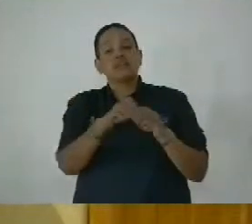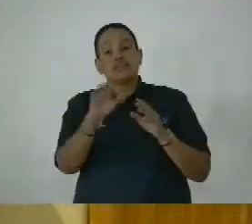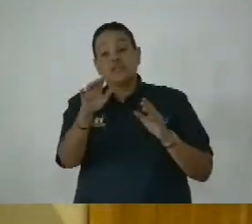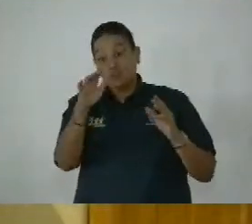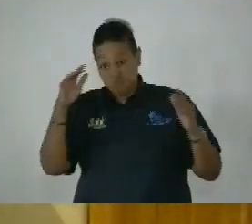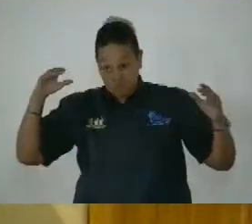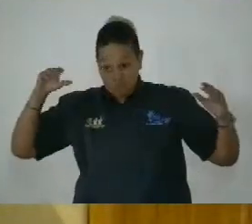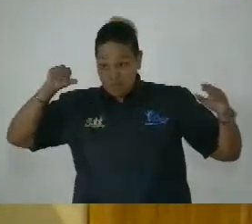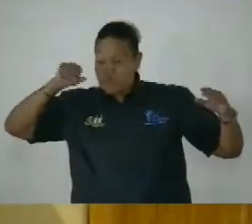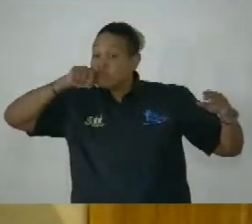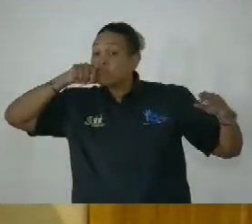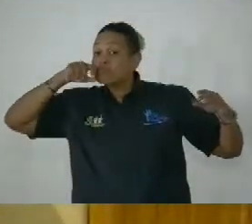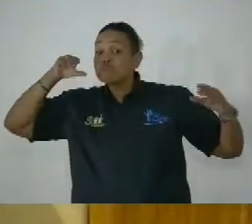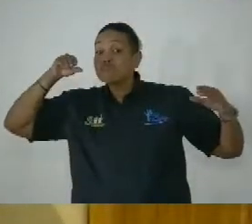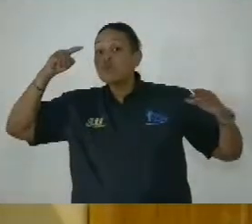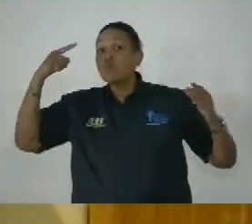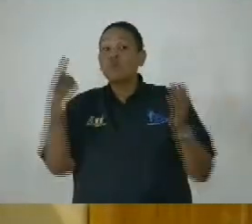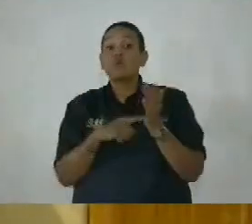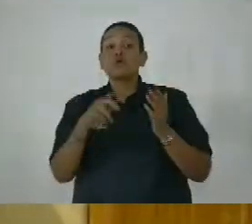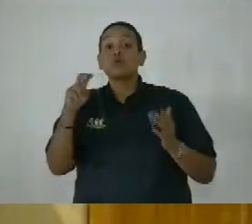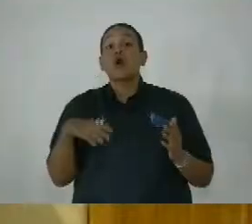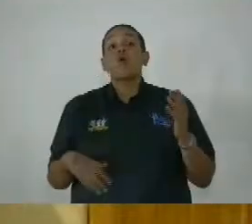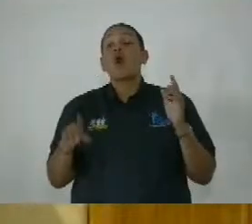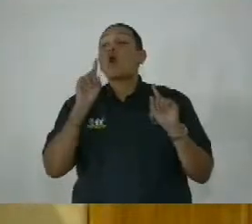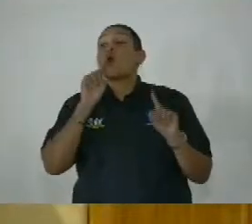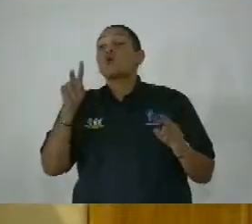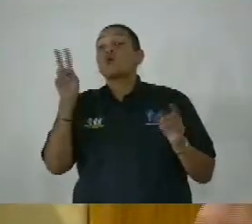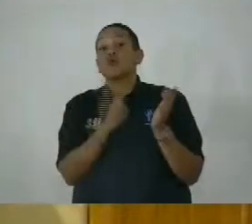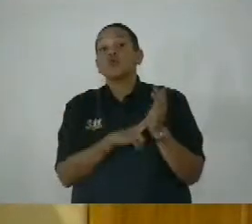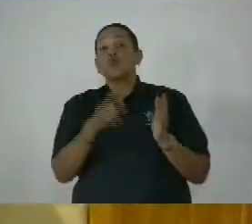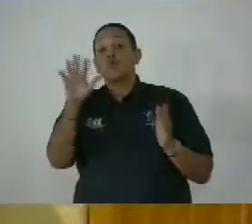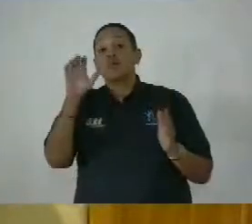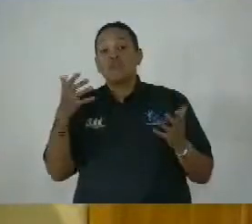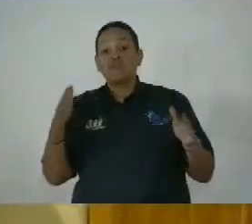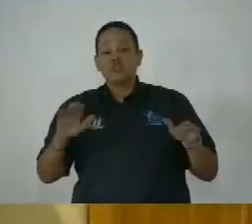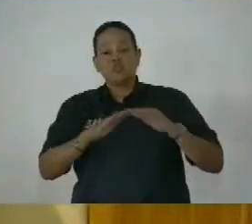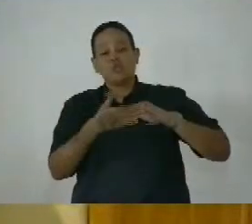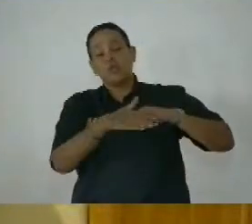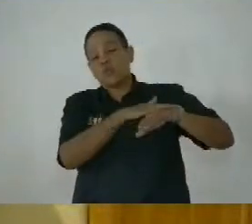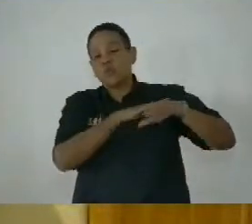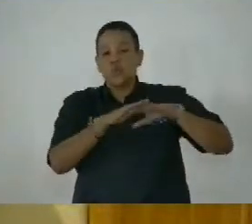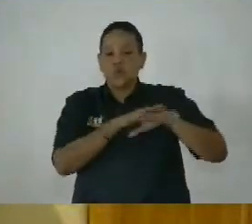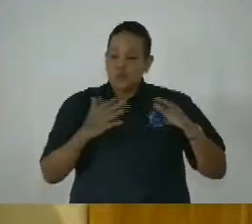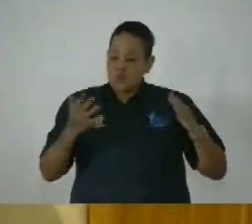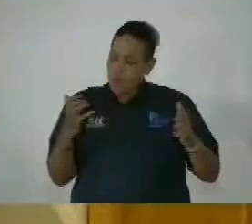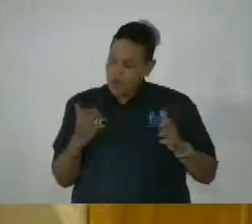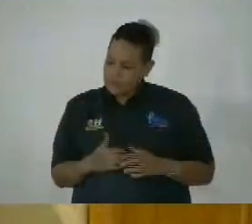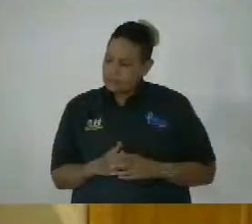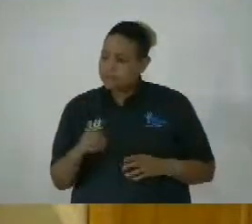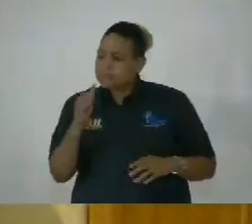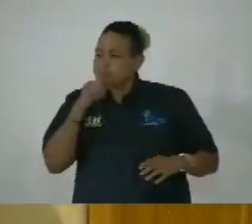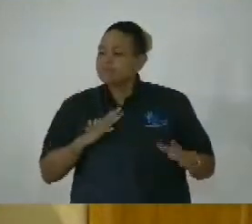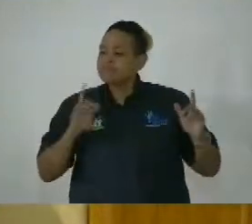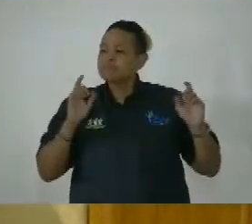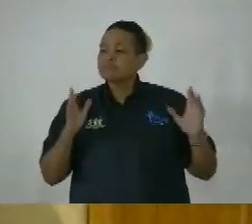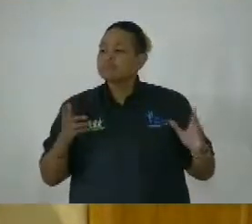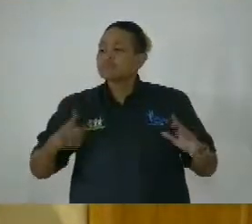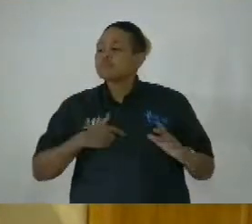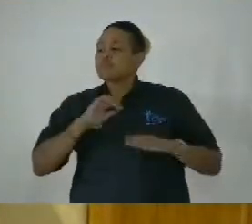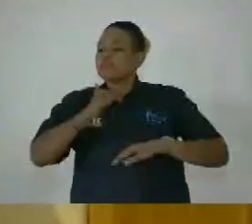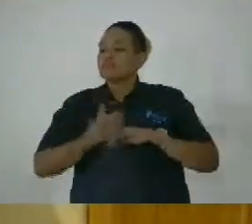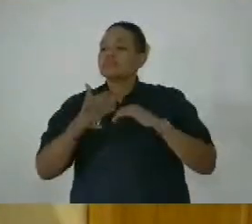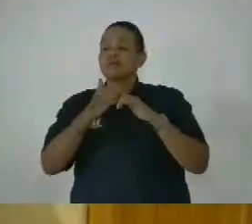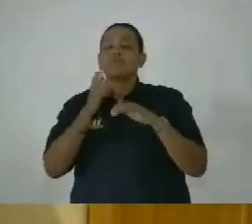network, and we have already ordered the 2,500 to complete an island-wide network. Madam Speaker, we have established for the first